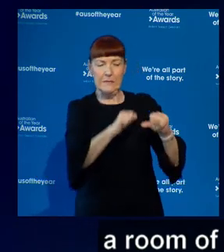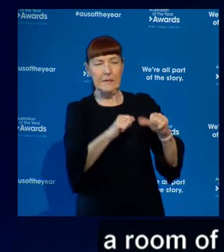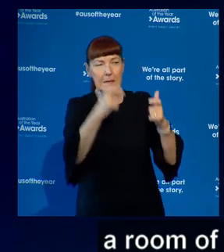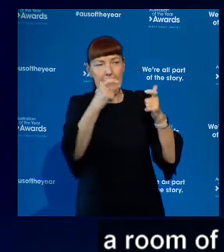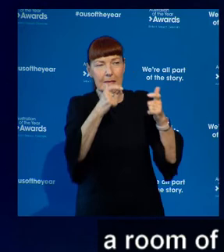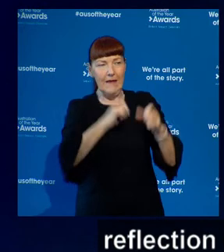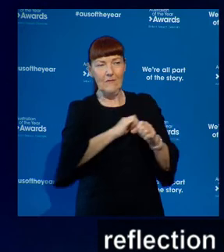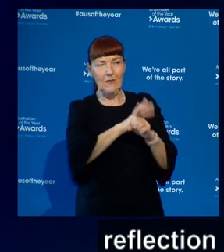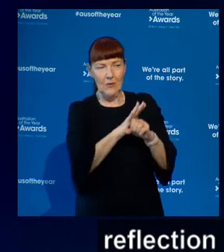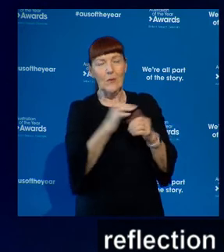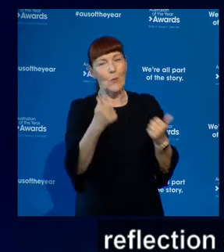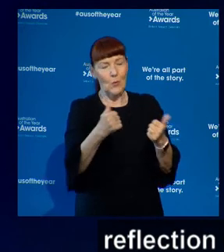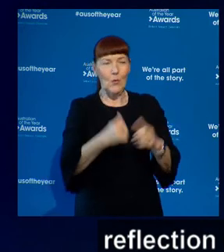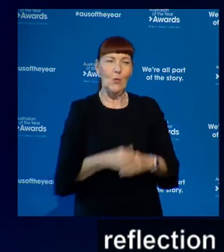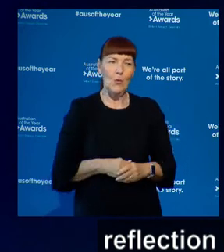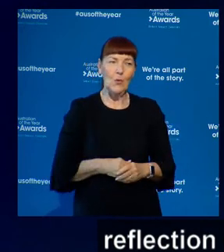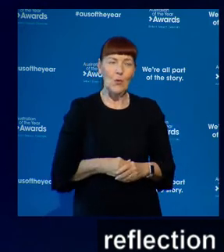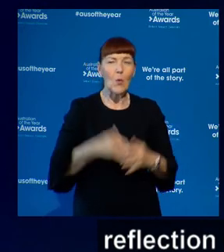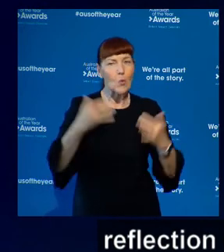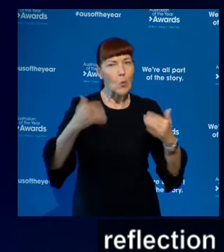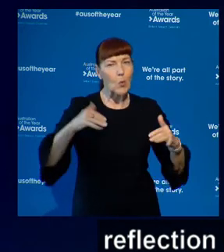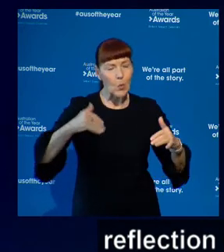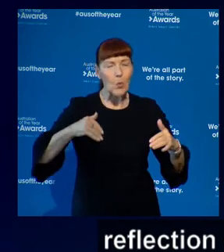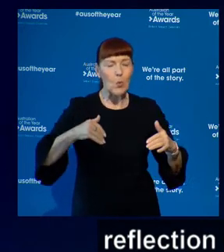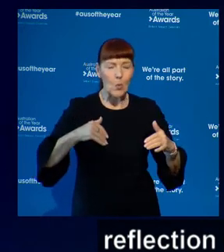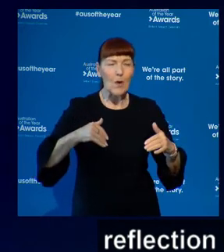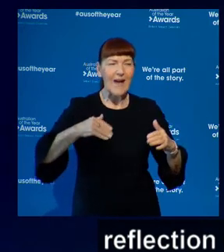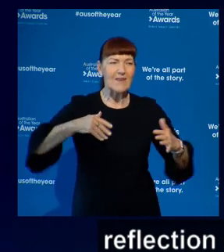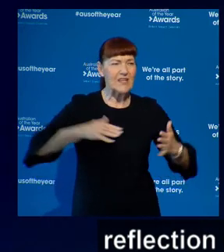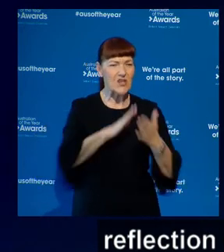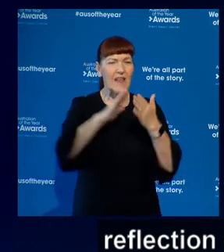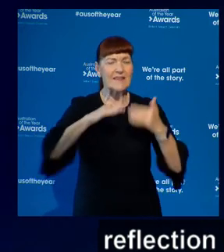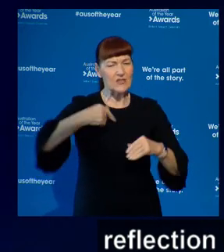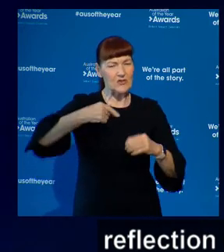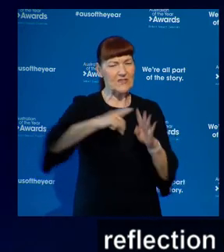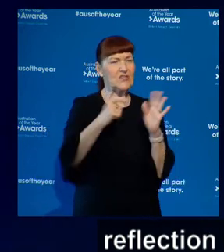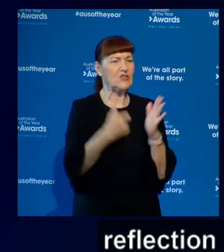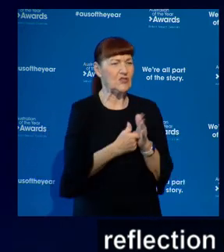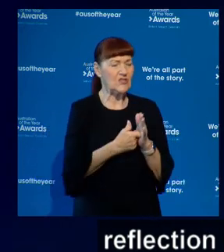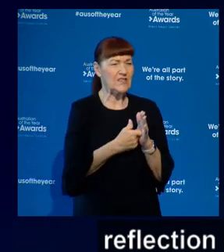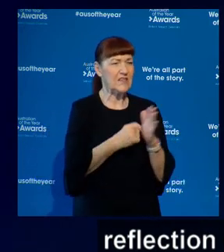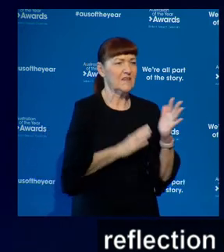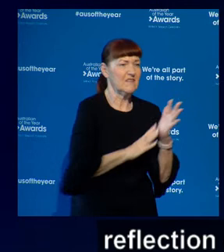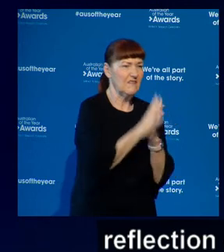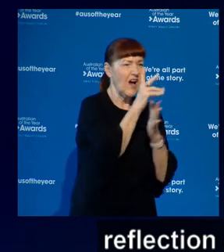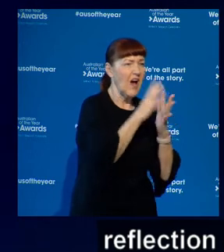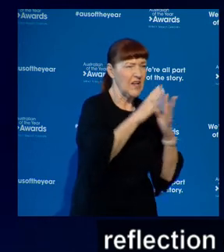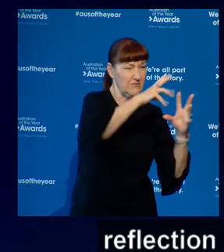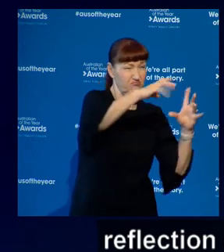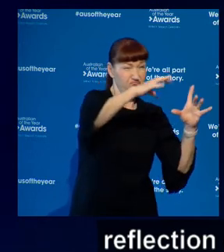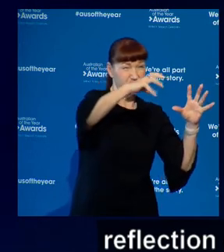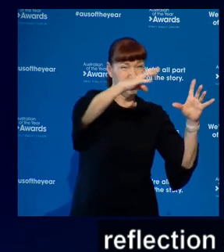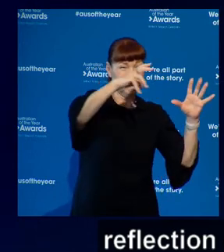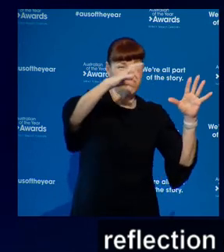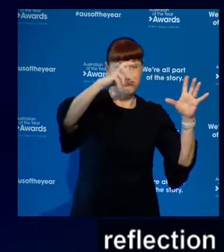year. From bushfires, toxic smoke,